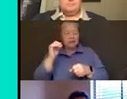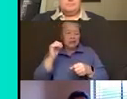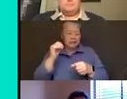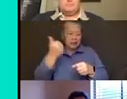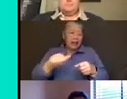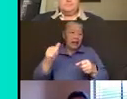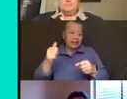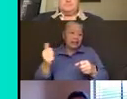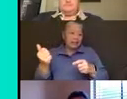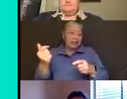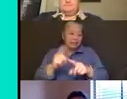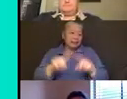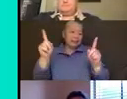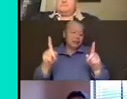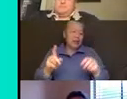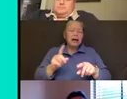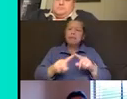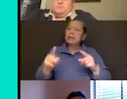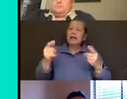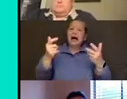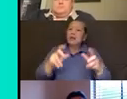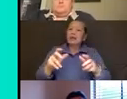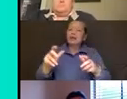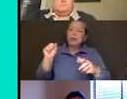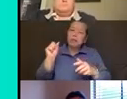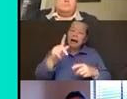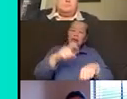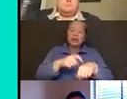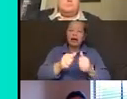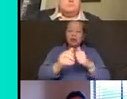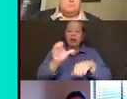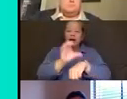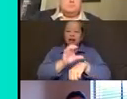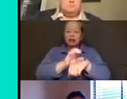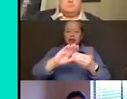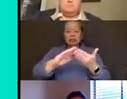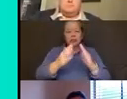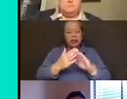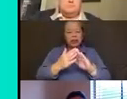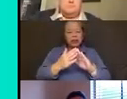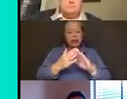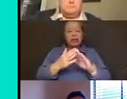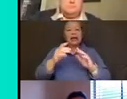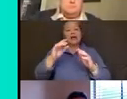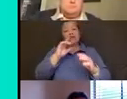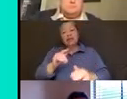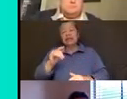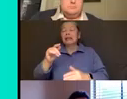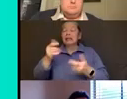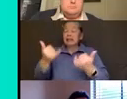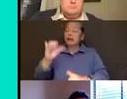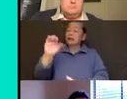I don't want to go back to a time where I don't have any church community, and COVID is the only reason I have any church community. So that's some